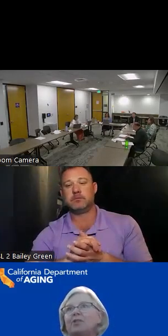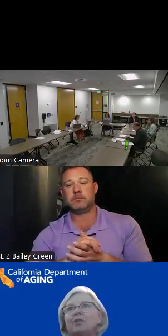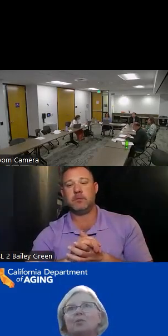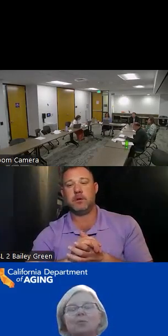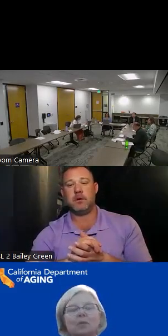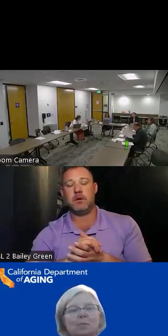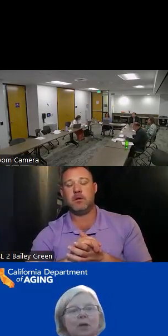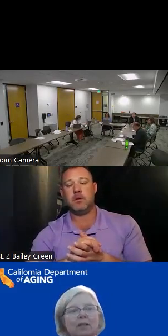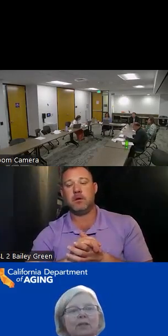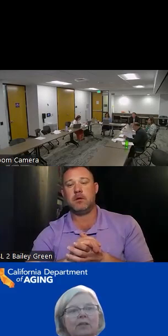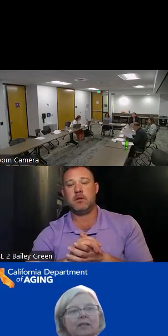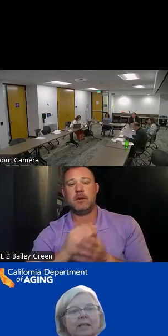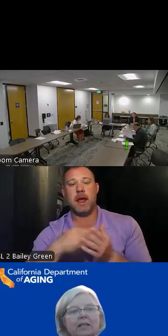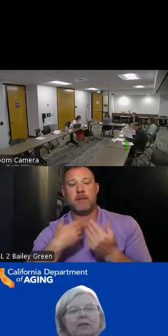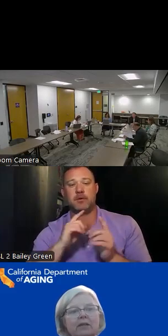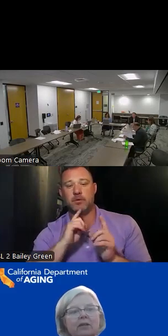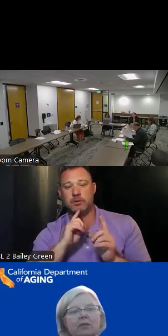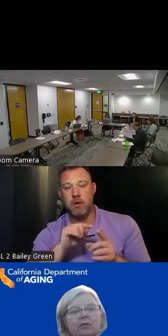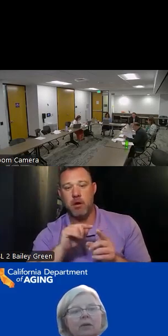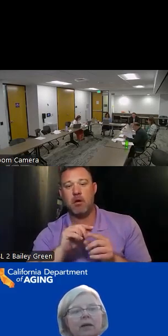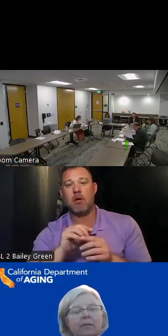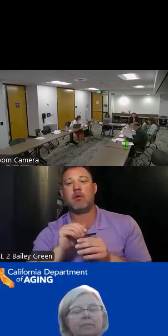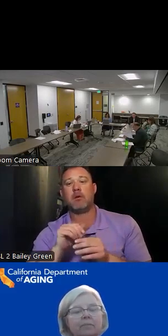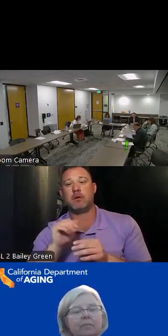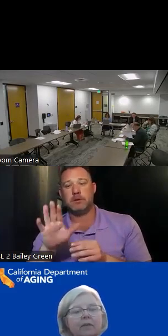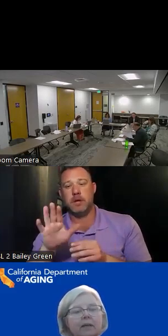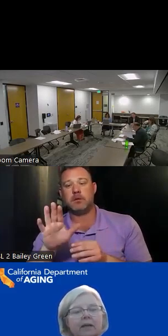We're happy to respond, send it on to